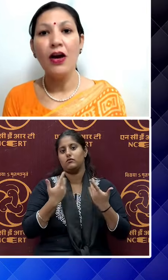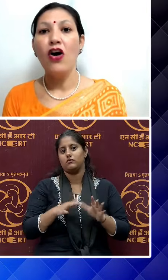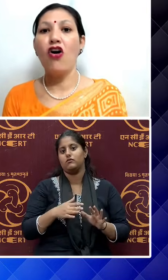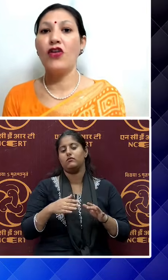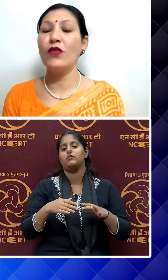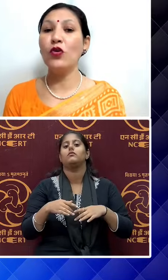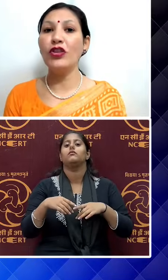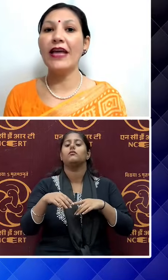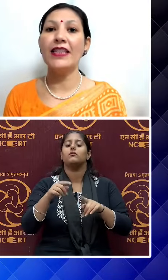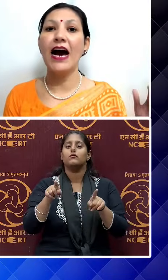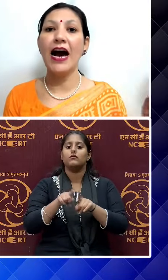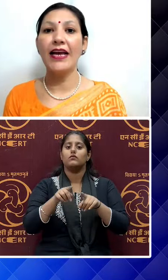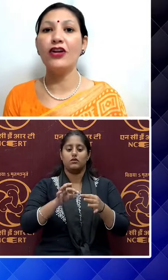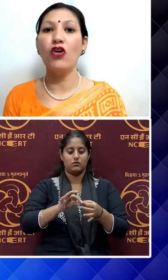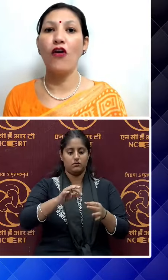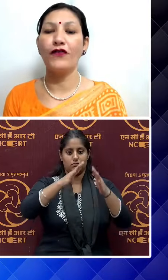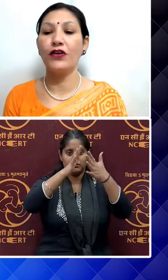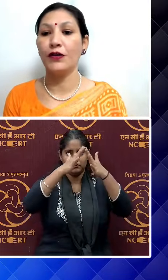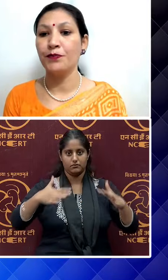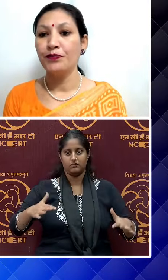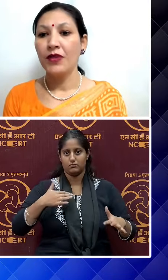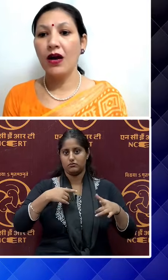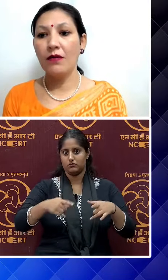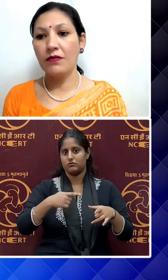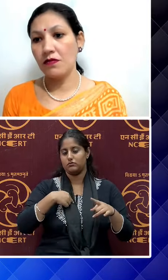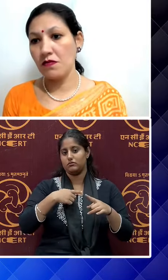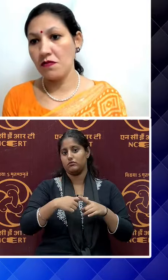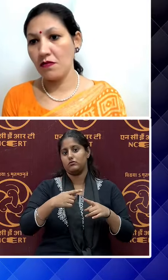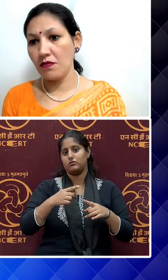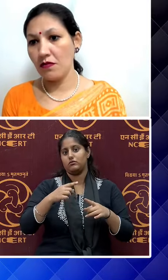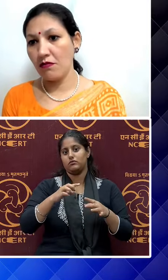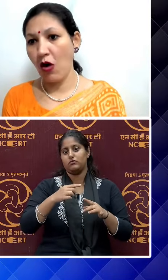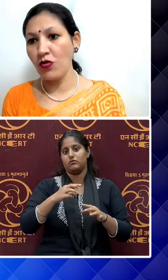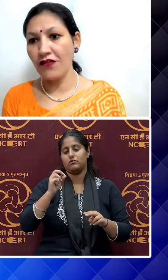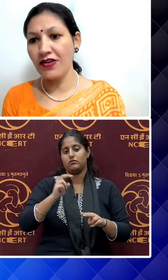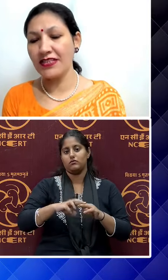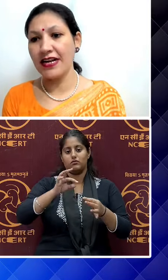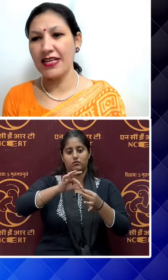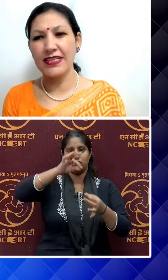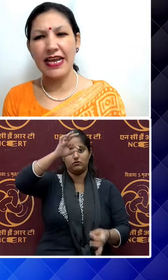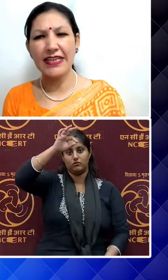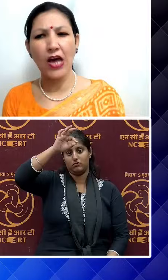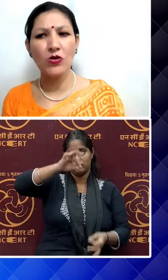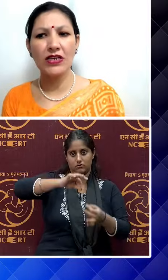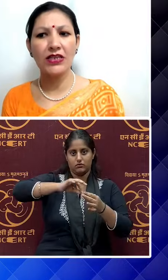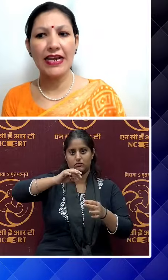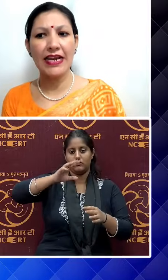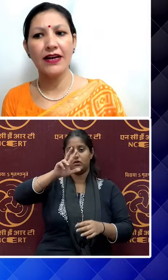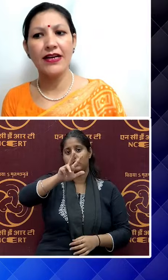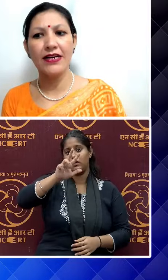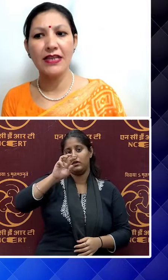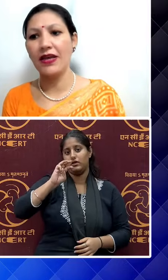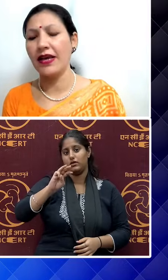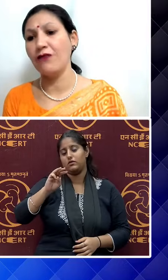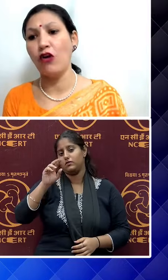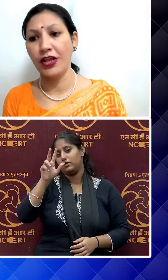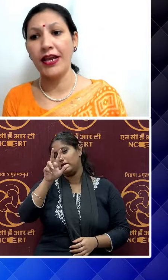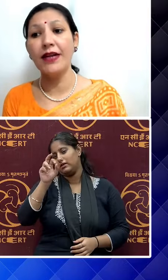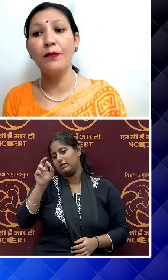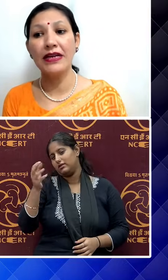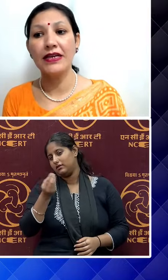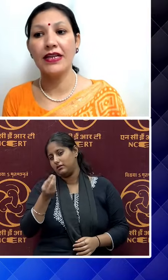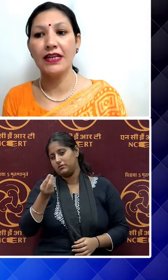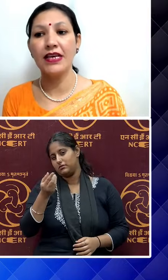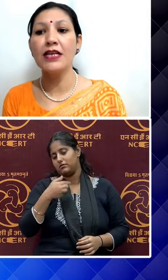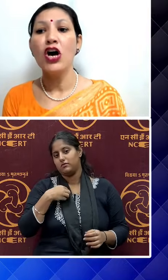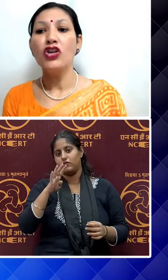mountain, or we know that the height of the Mount Everest, that is 8,800